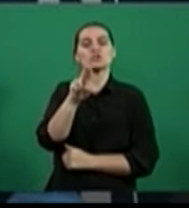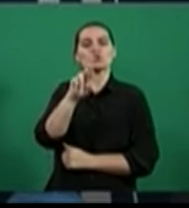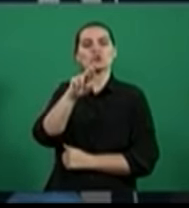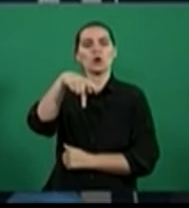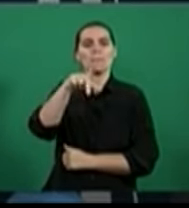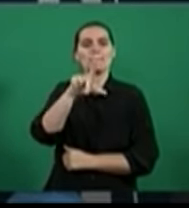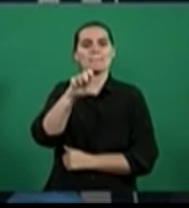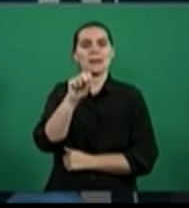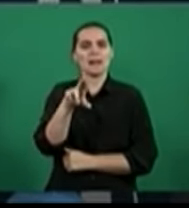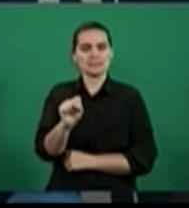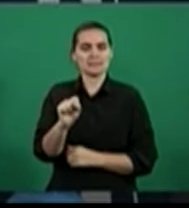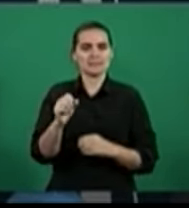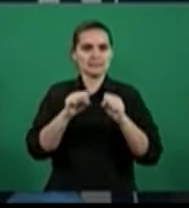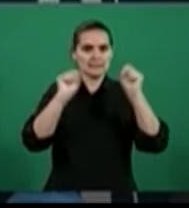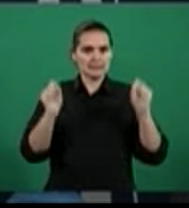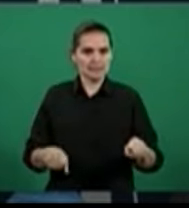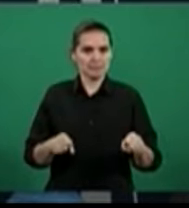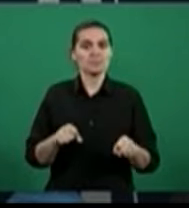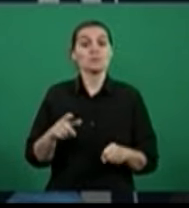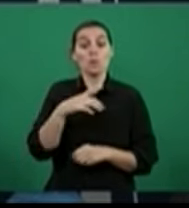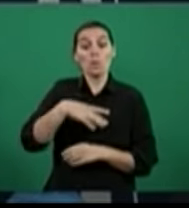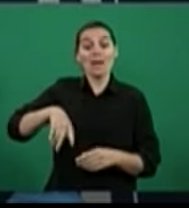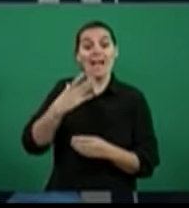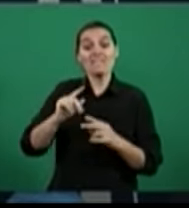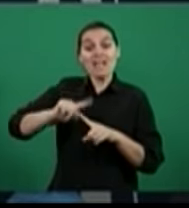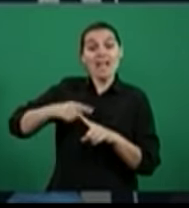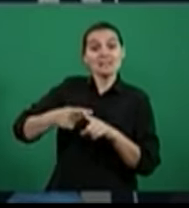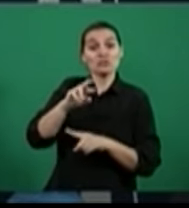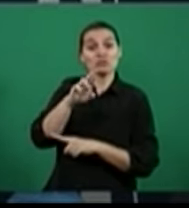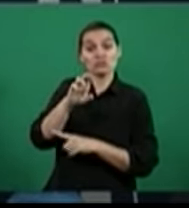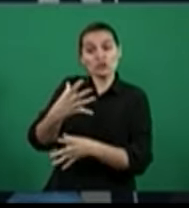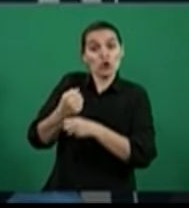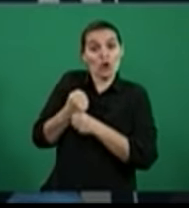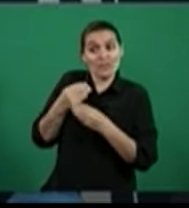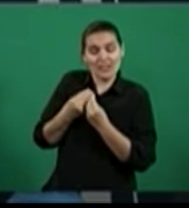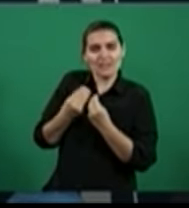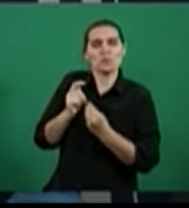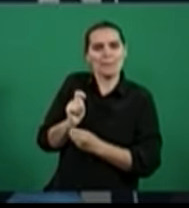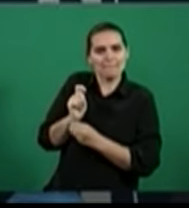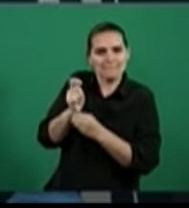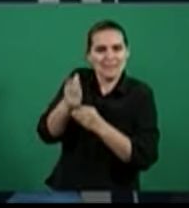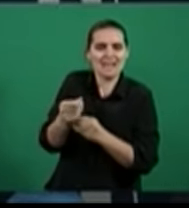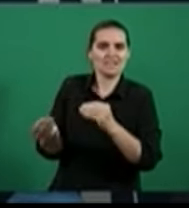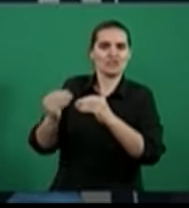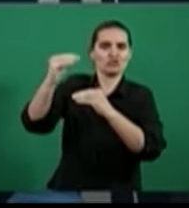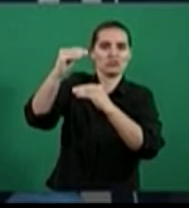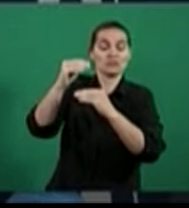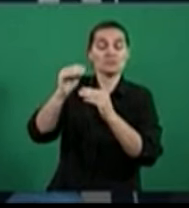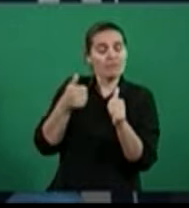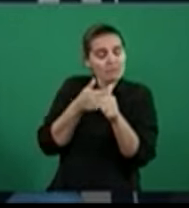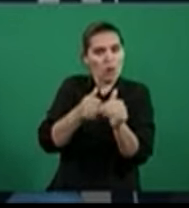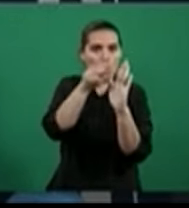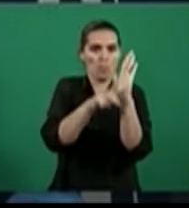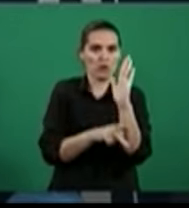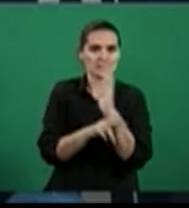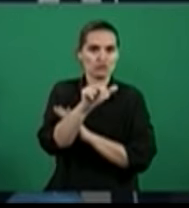mid-2022. The idea here is that we pay interest on excess reserves, like a lot of other big central banks. We pay that interest at the policy rate. If